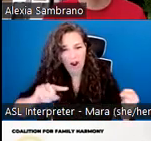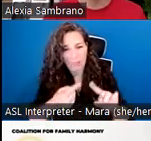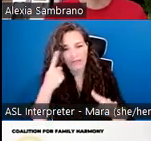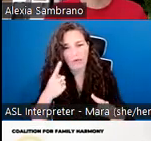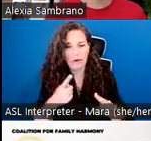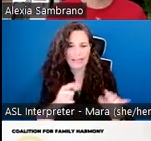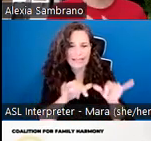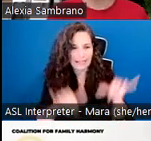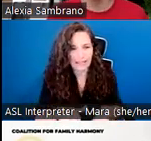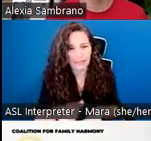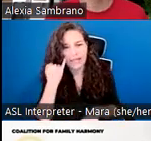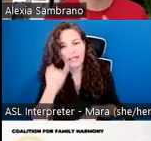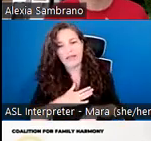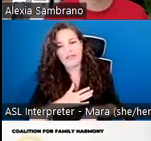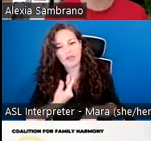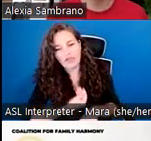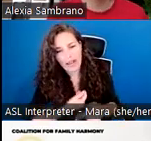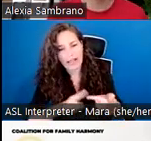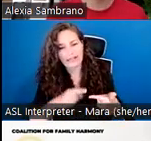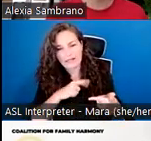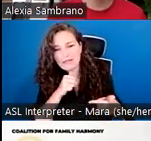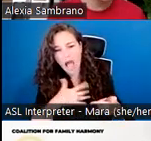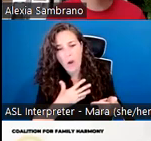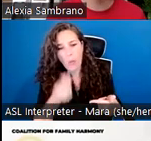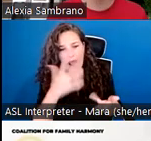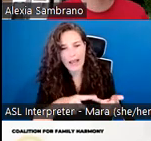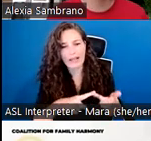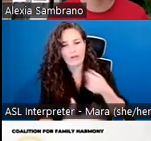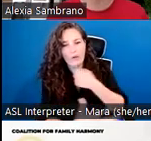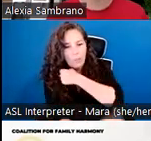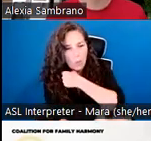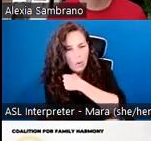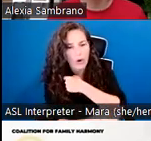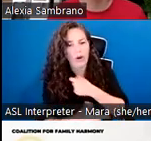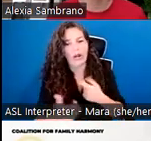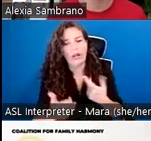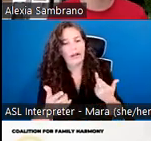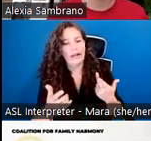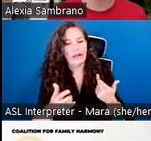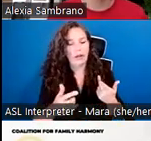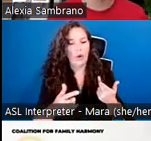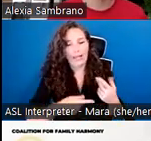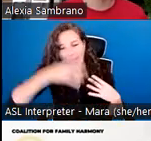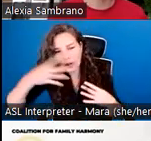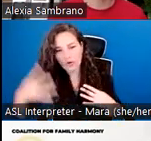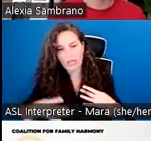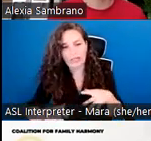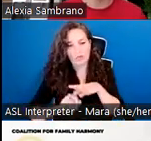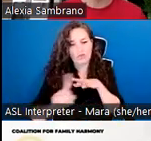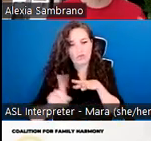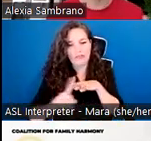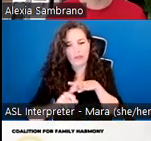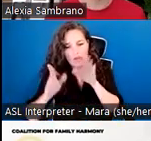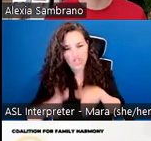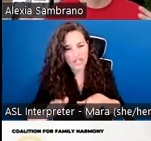non-white, who live in poverty or are low income, queer and trans folks, folks with disabilities, immigrants and refugees, and other marginalized individuals